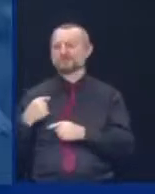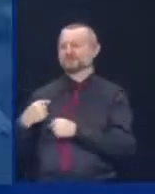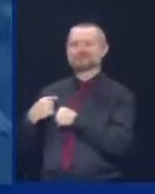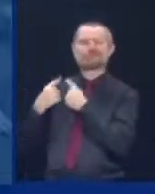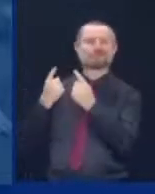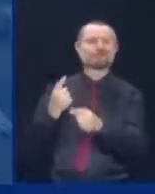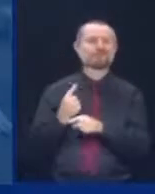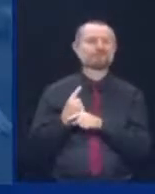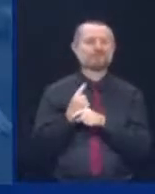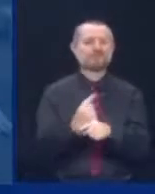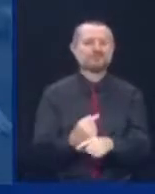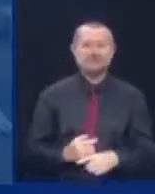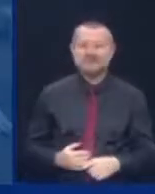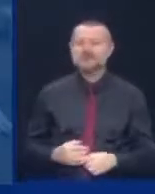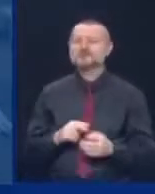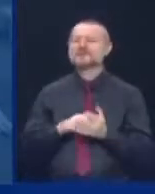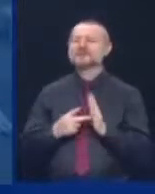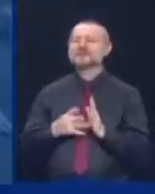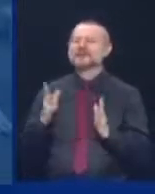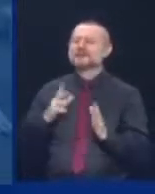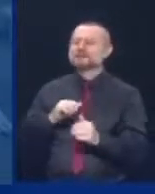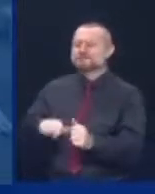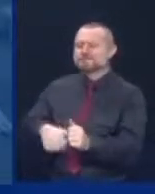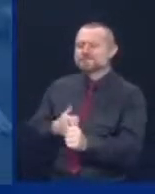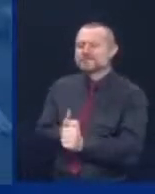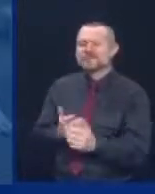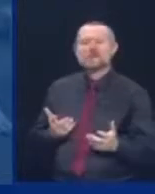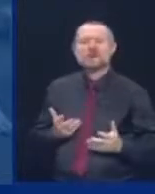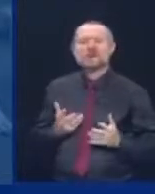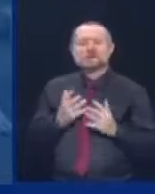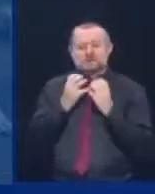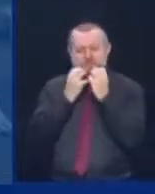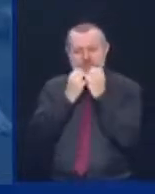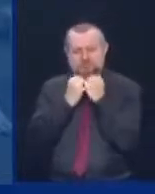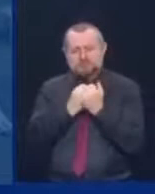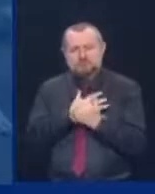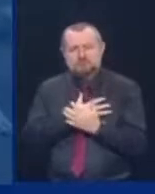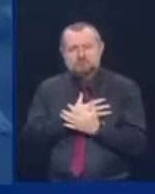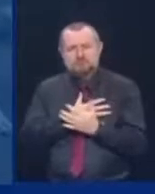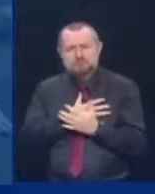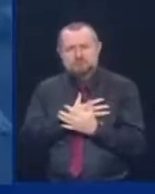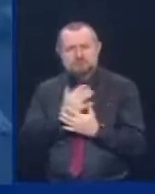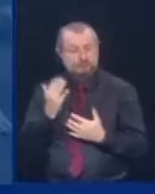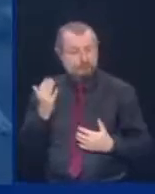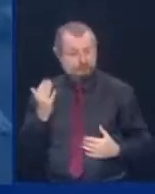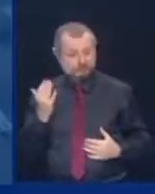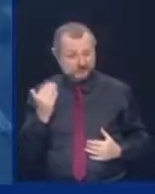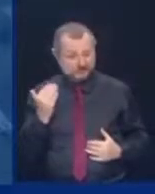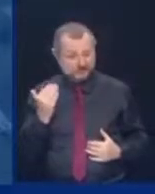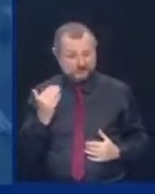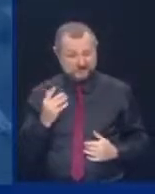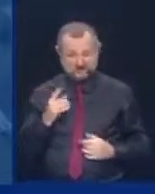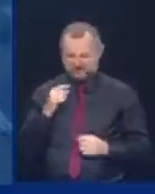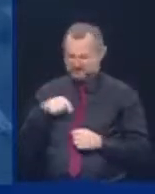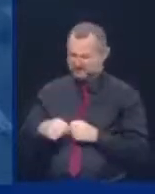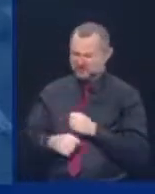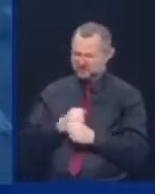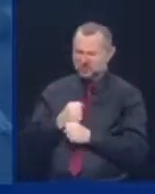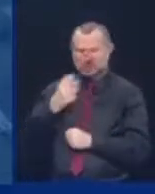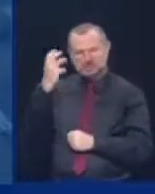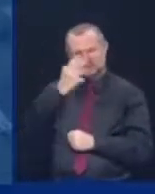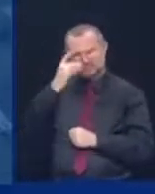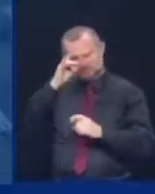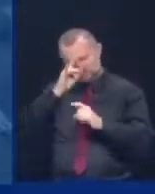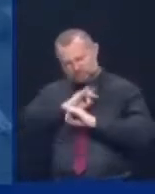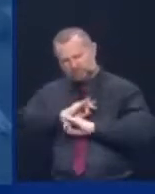has a deeper meaning. This has been a horrific year where we have seen